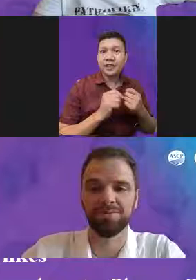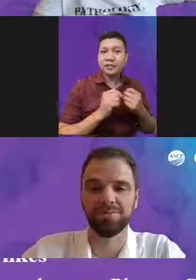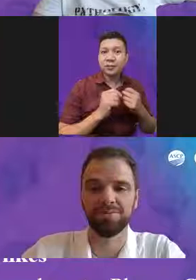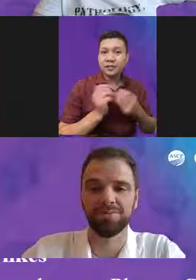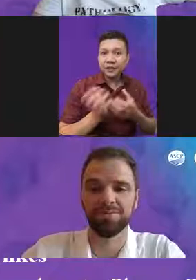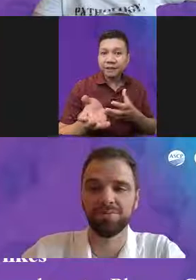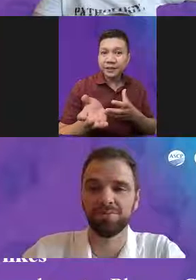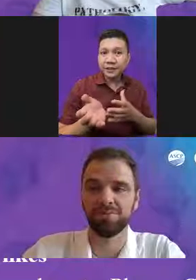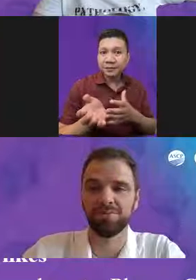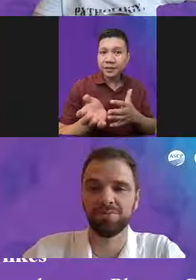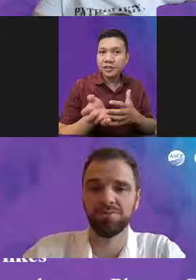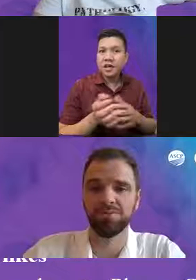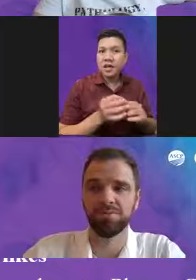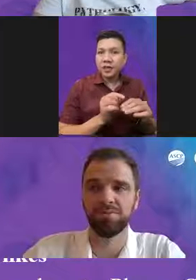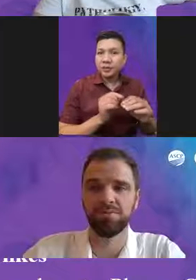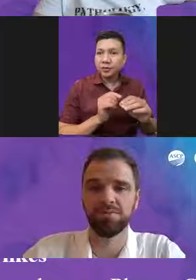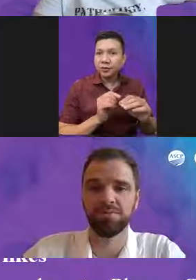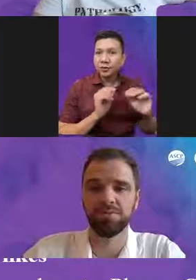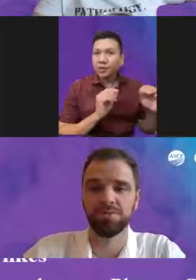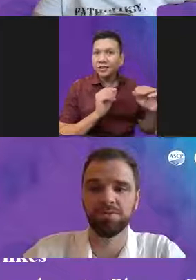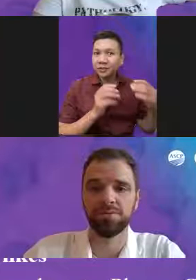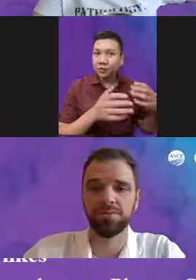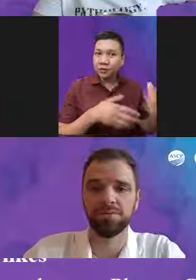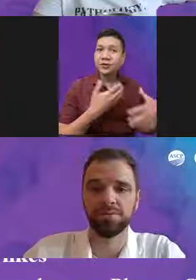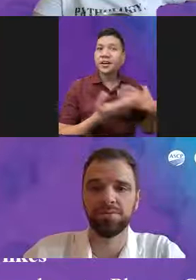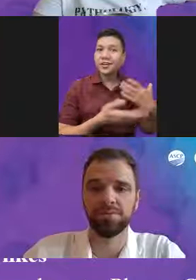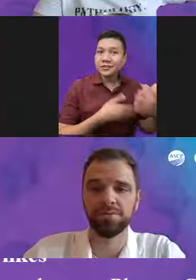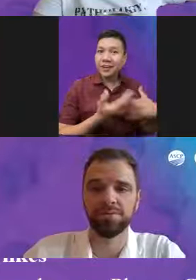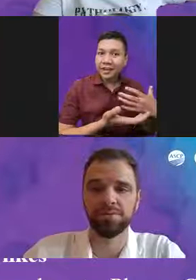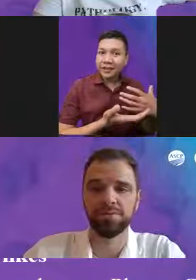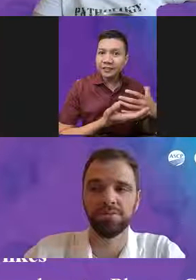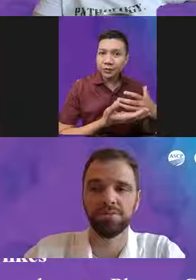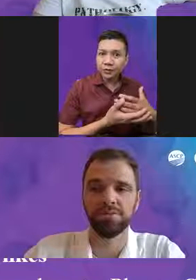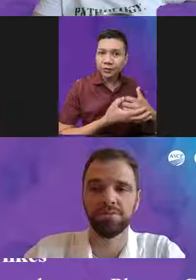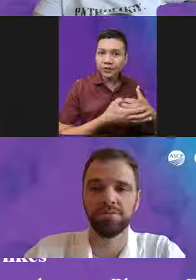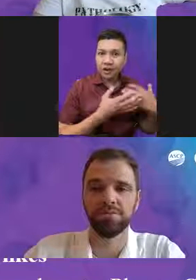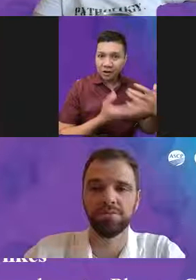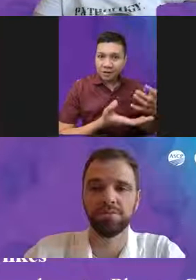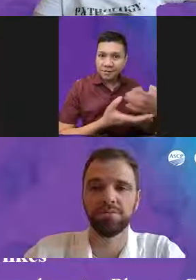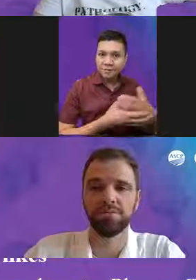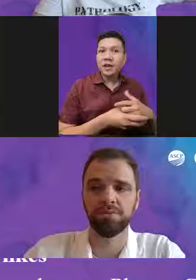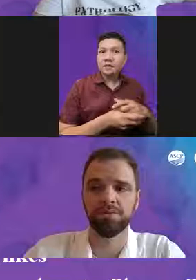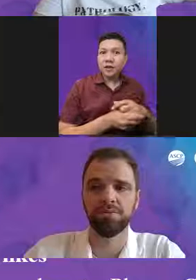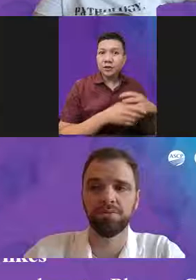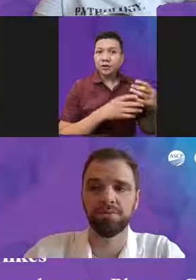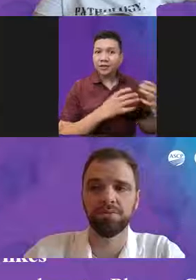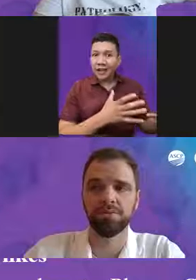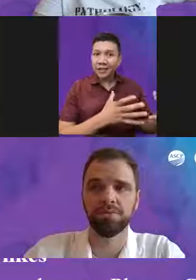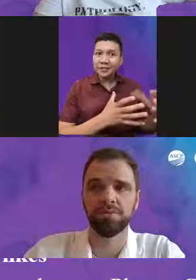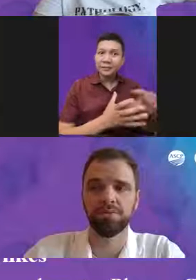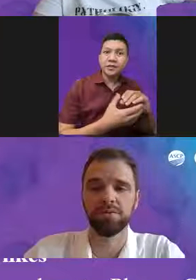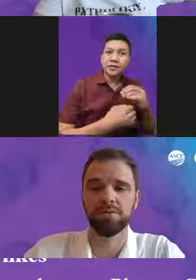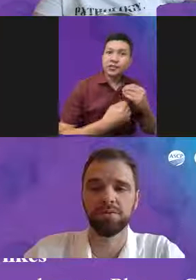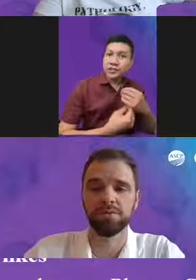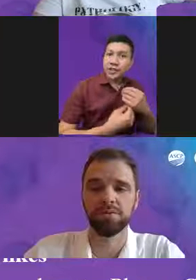clues, as what Tiffany has mentioned, as to what disorder or underlying disorders are there based on their